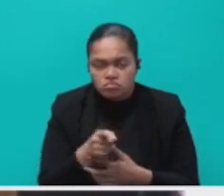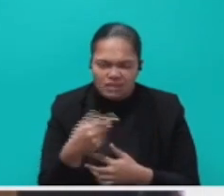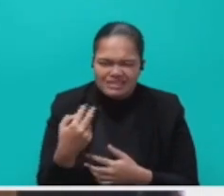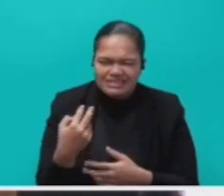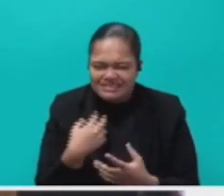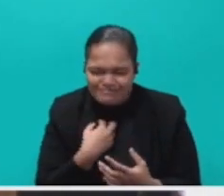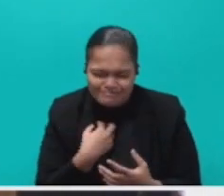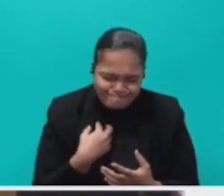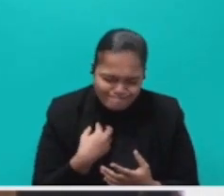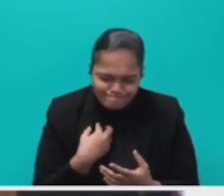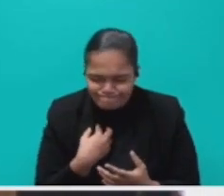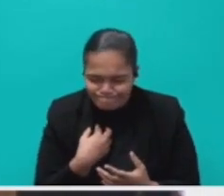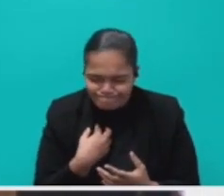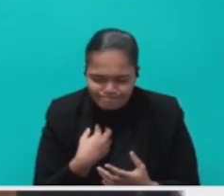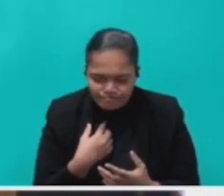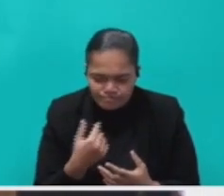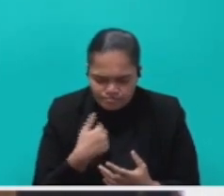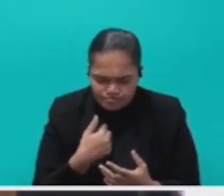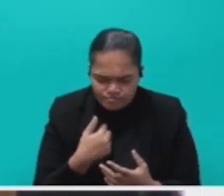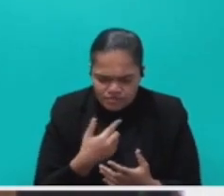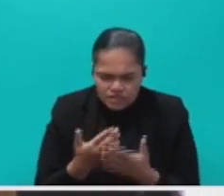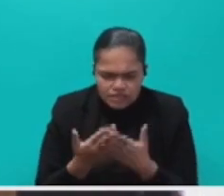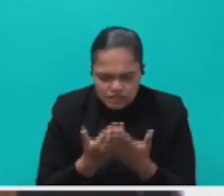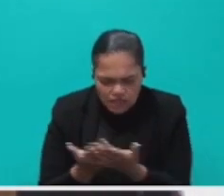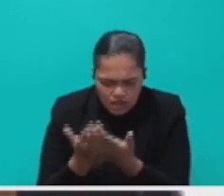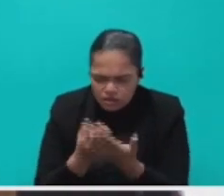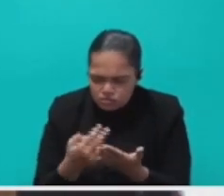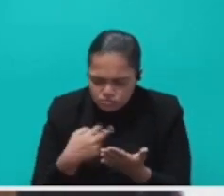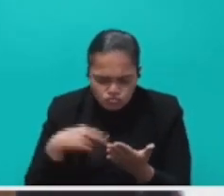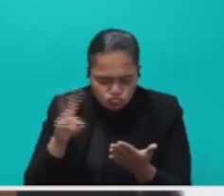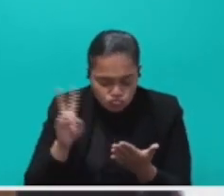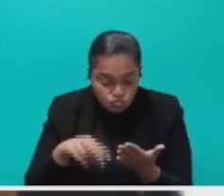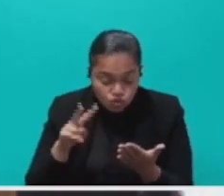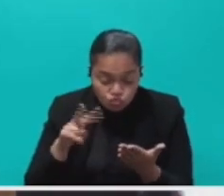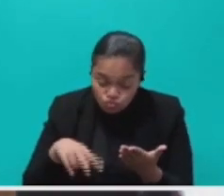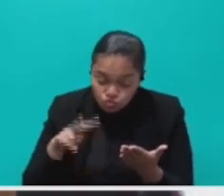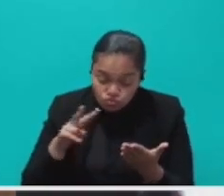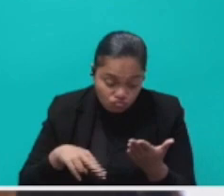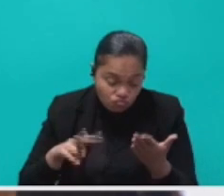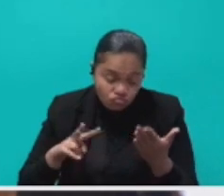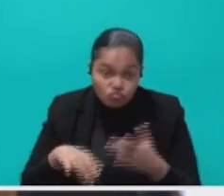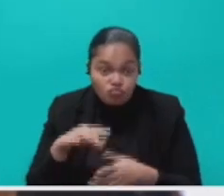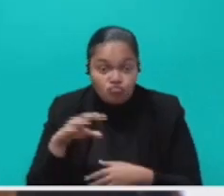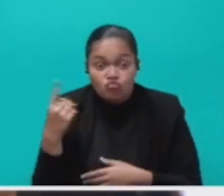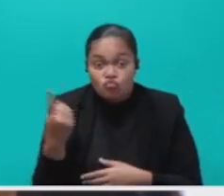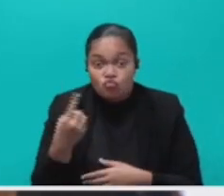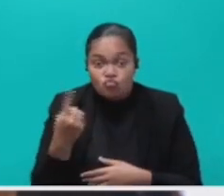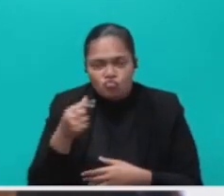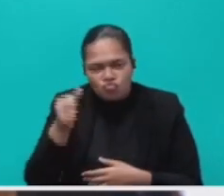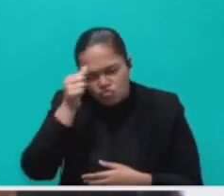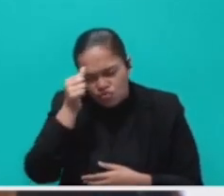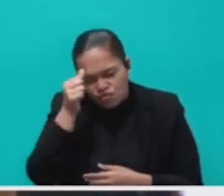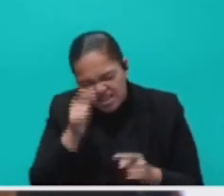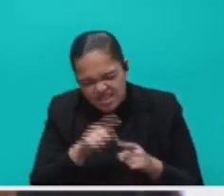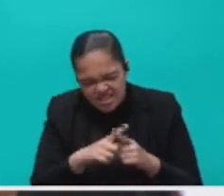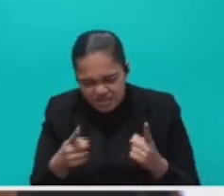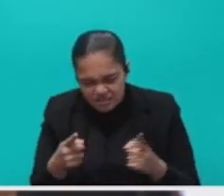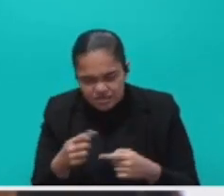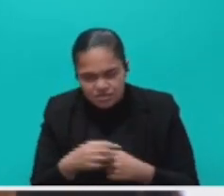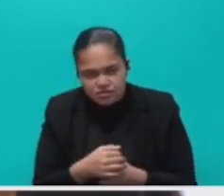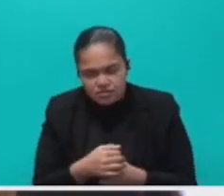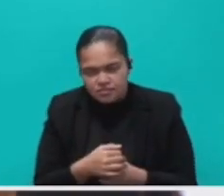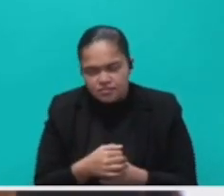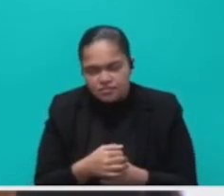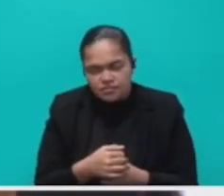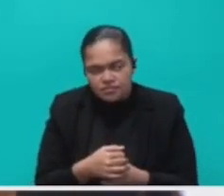and I study it, I read into those that know things about